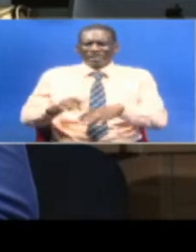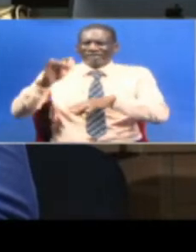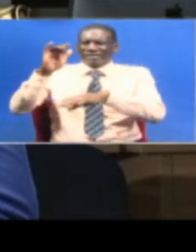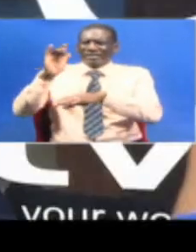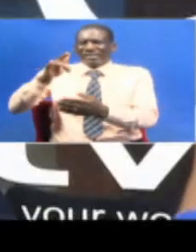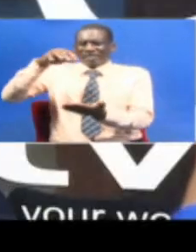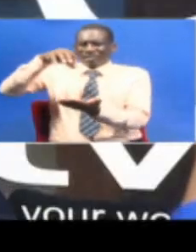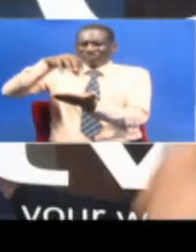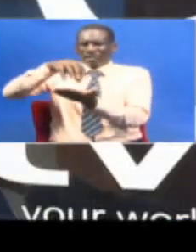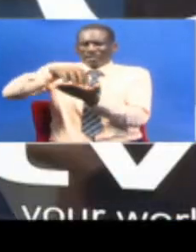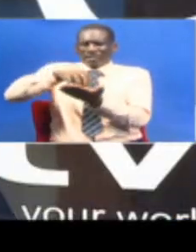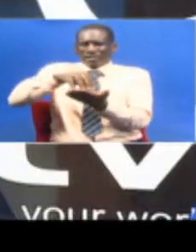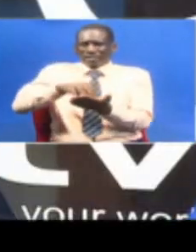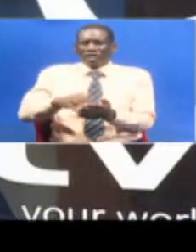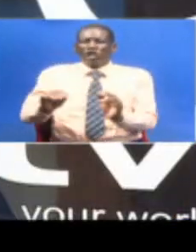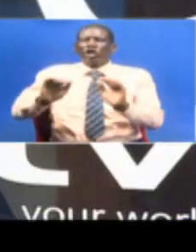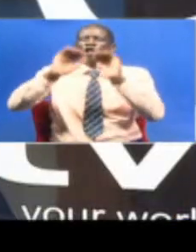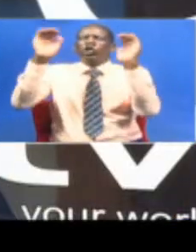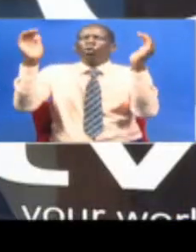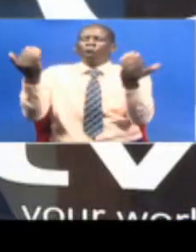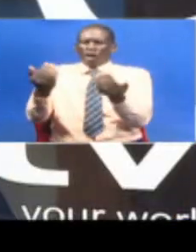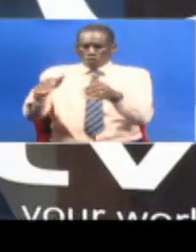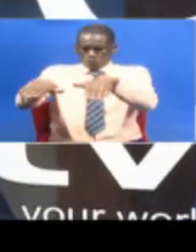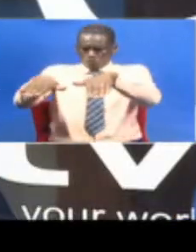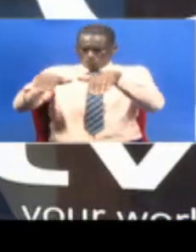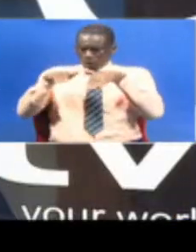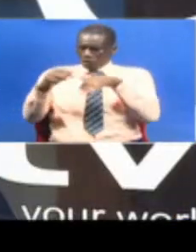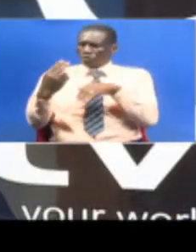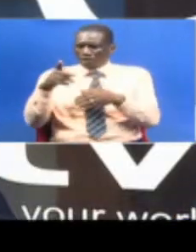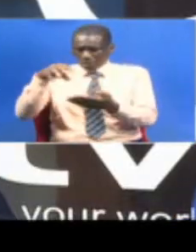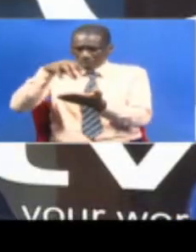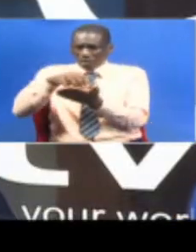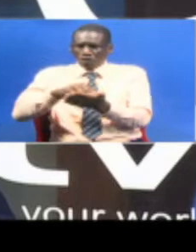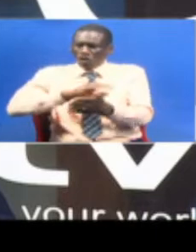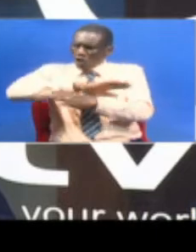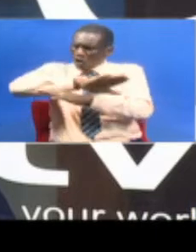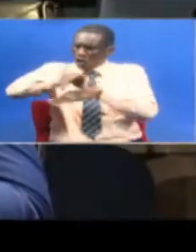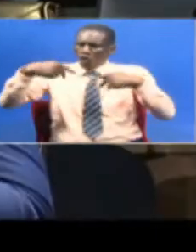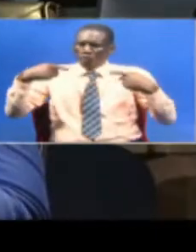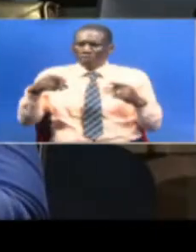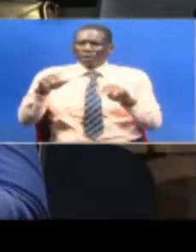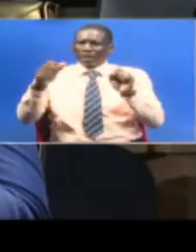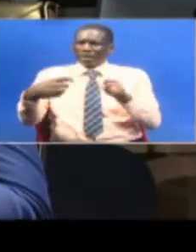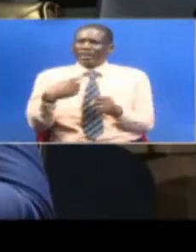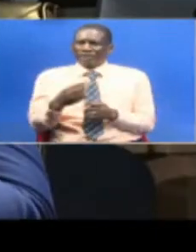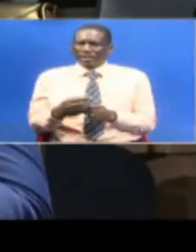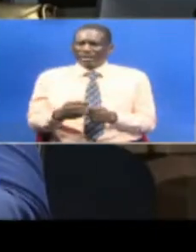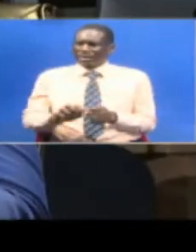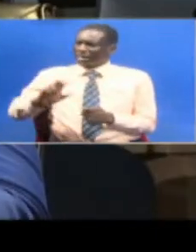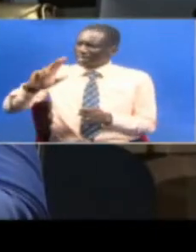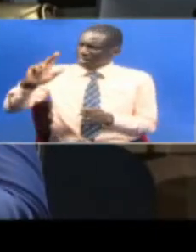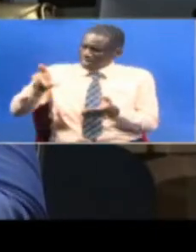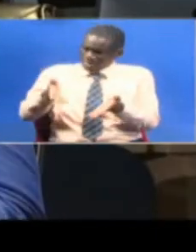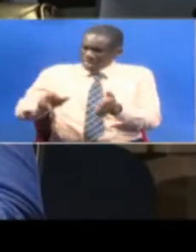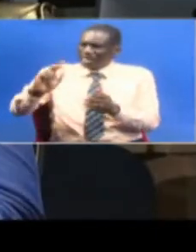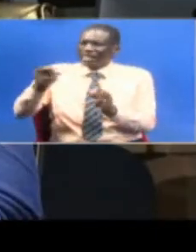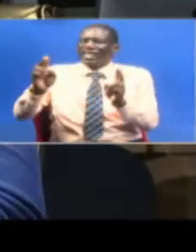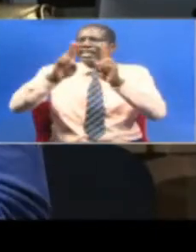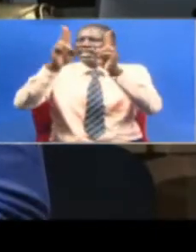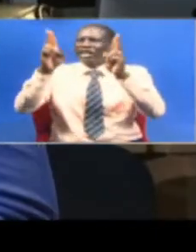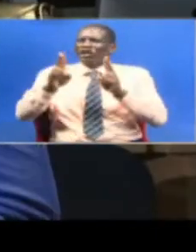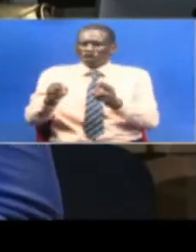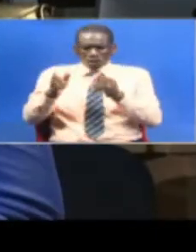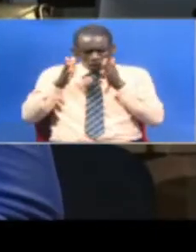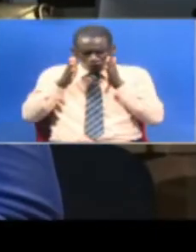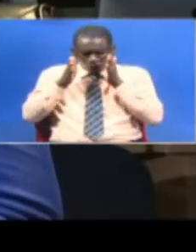case. The entire world was watching. Everybody, rather, let me say, locally and internationally, their attention